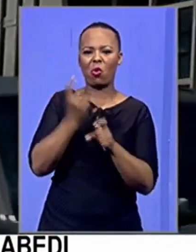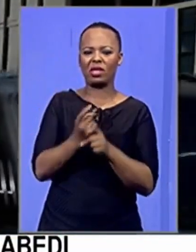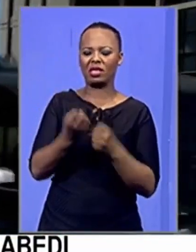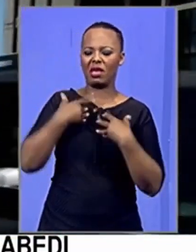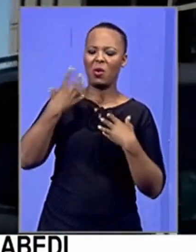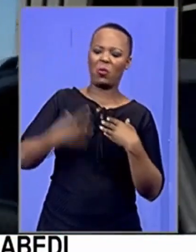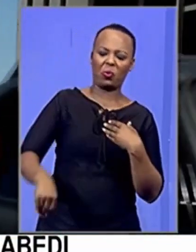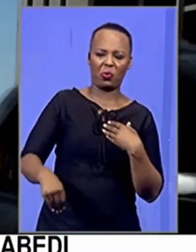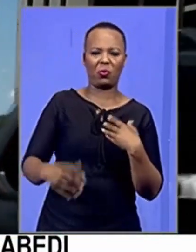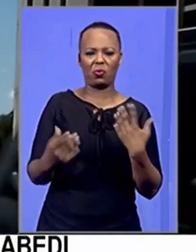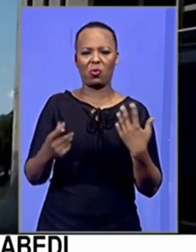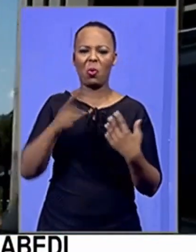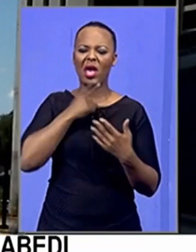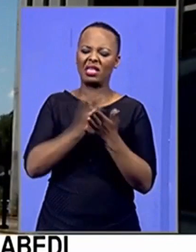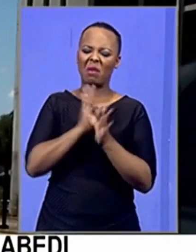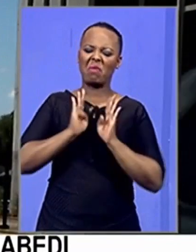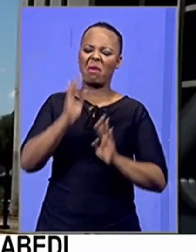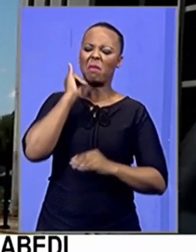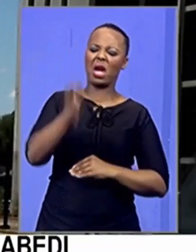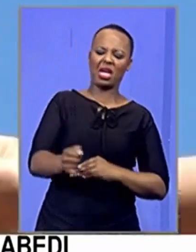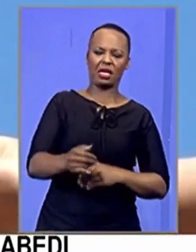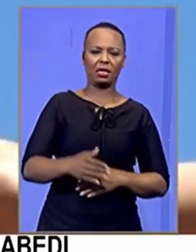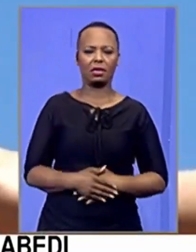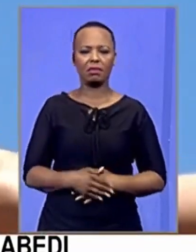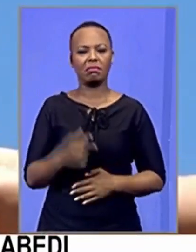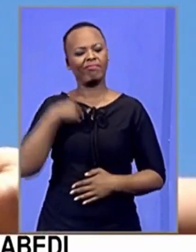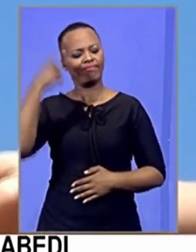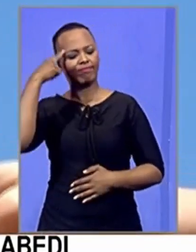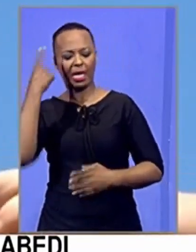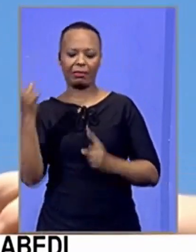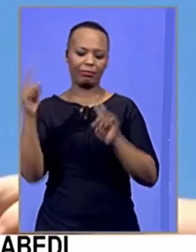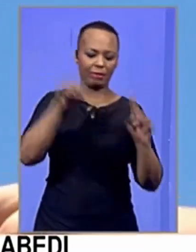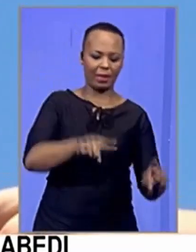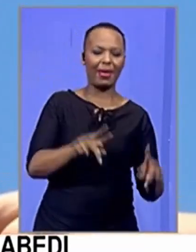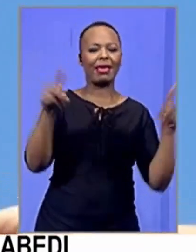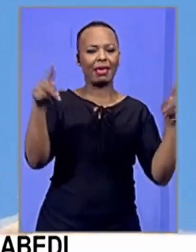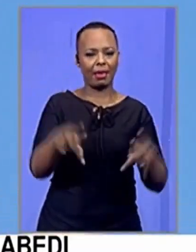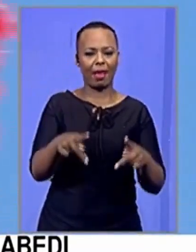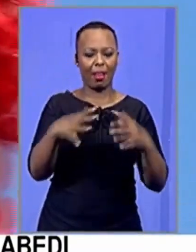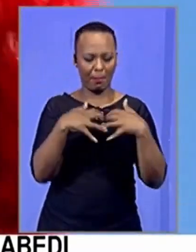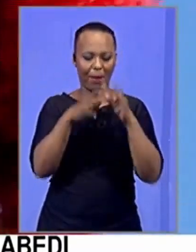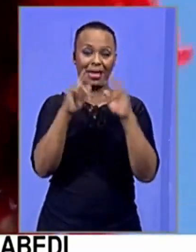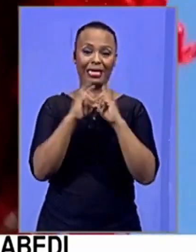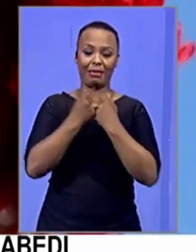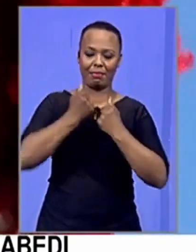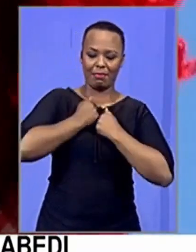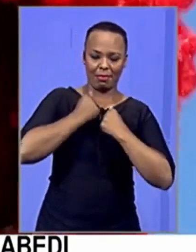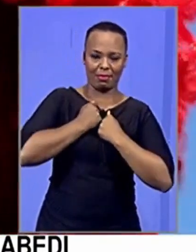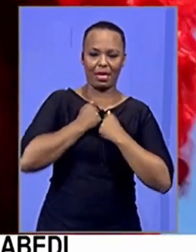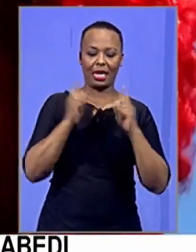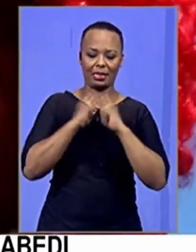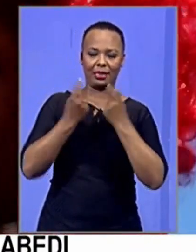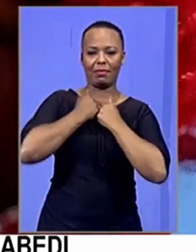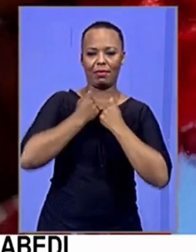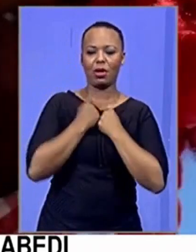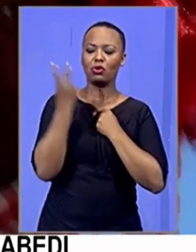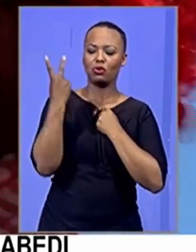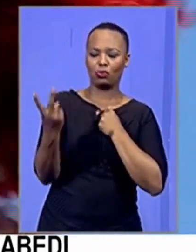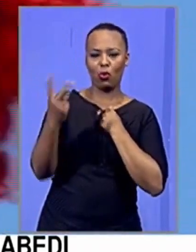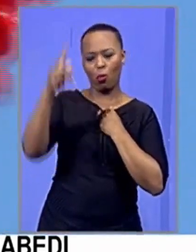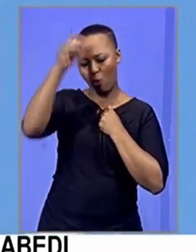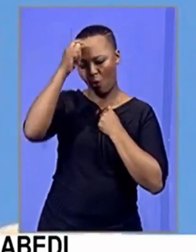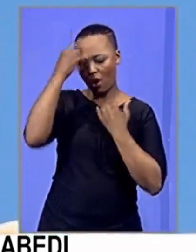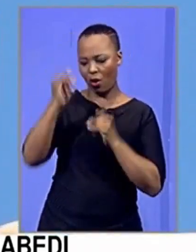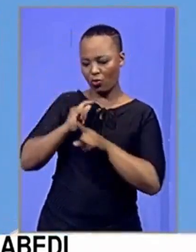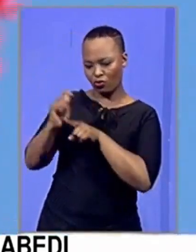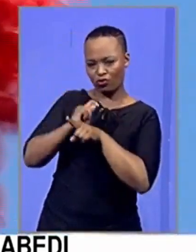wa hae. So ke decidile go tla mo Kimberley ke tlo go bula my own team. Group ya me ke na le 2 ya ba boys sebentse ke